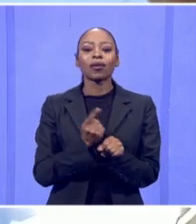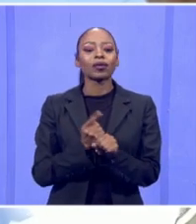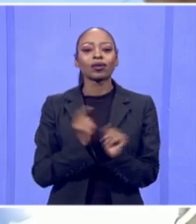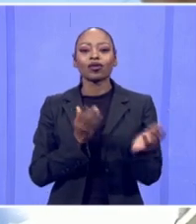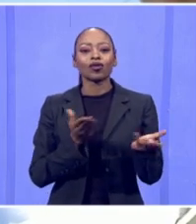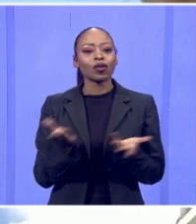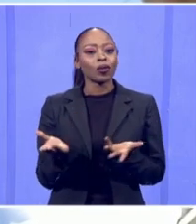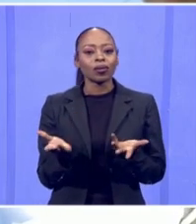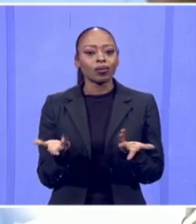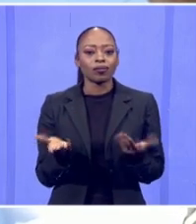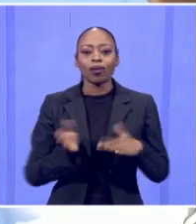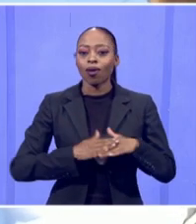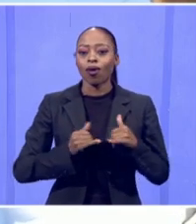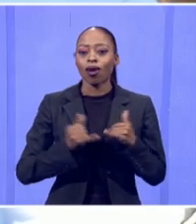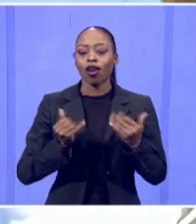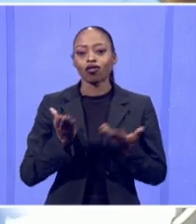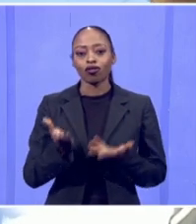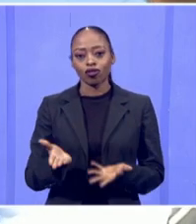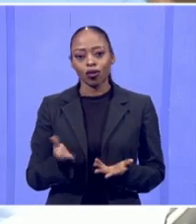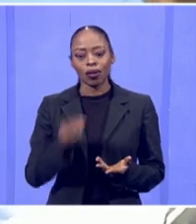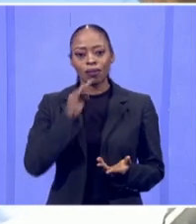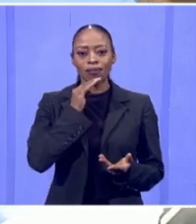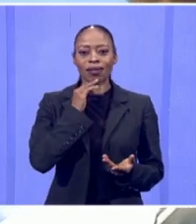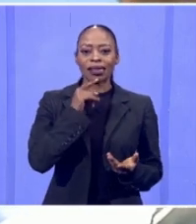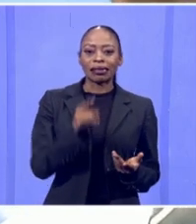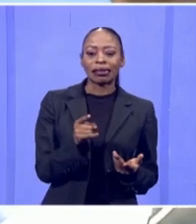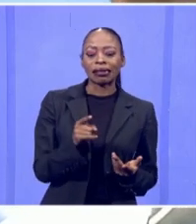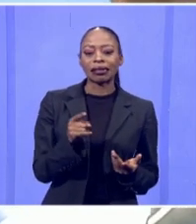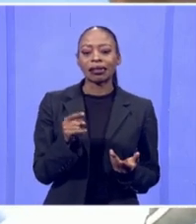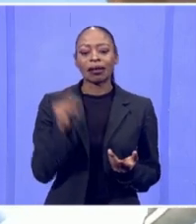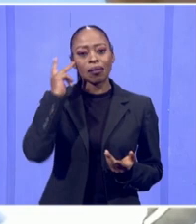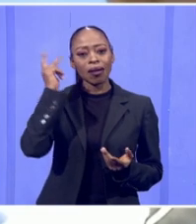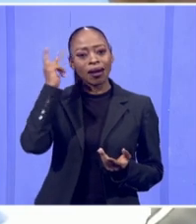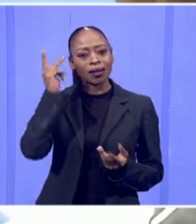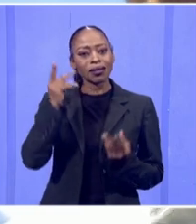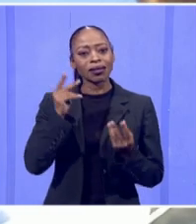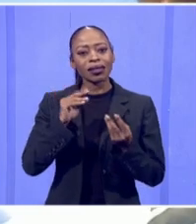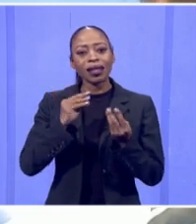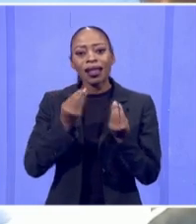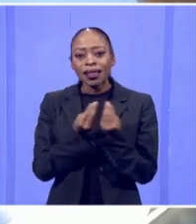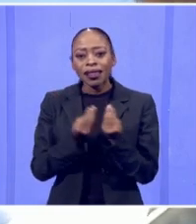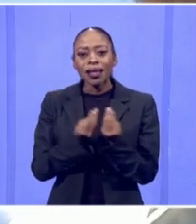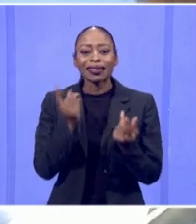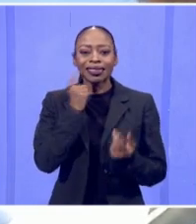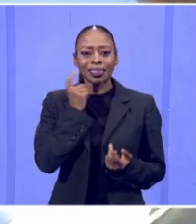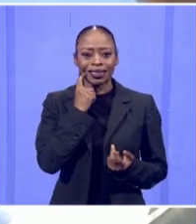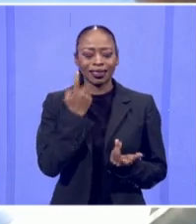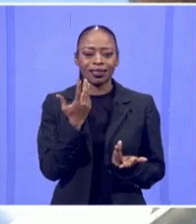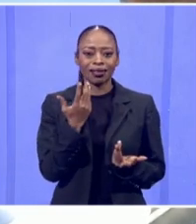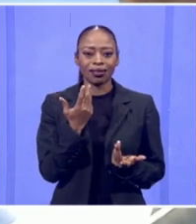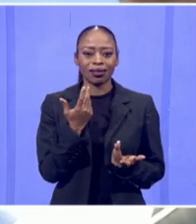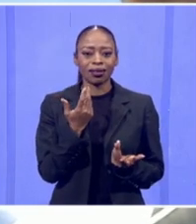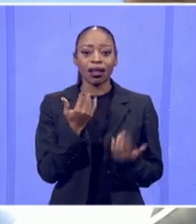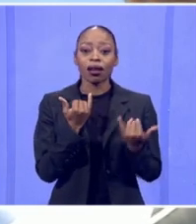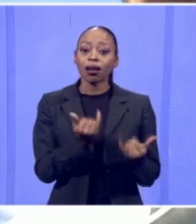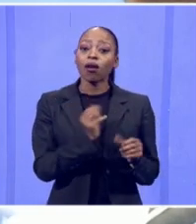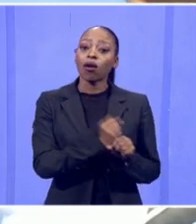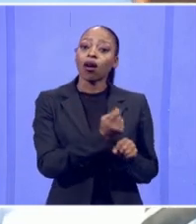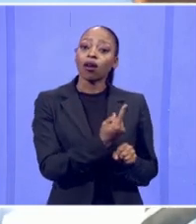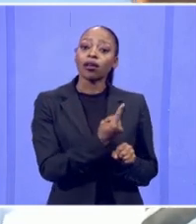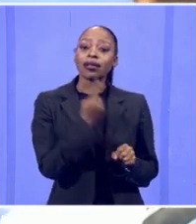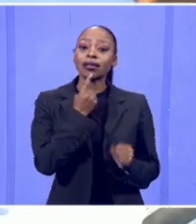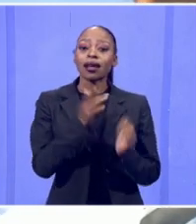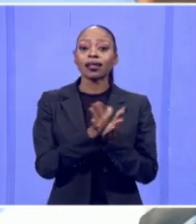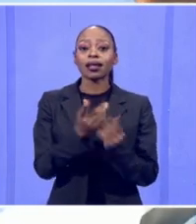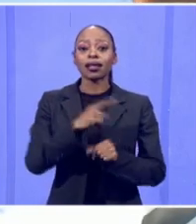the beauty of online. So it's not really like inconveniencing parents, but to make sure that speedily we can respond. So when Gauteng says in 10 days